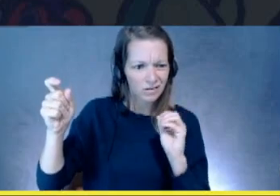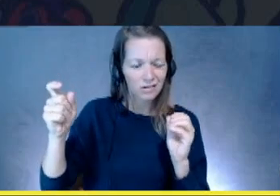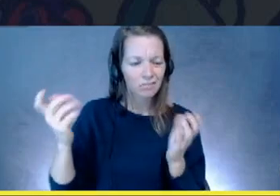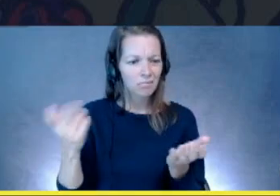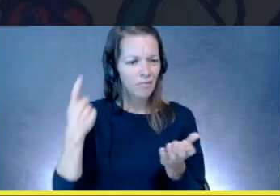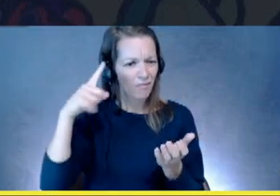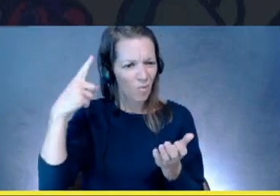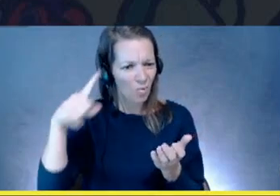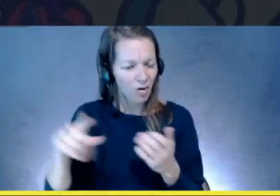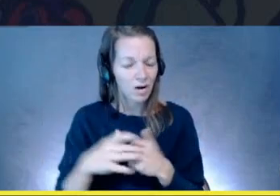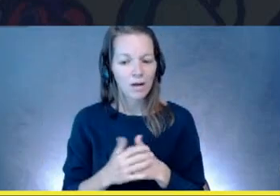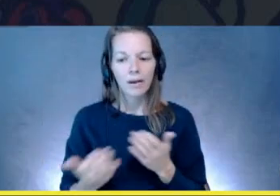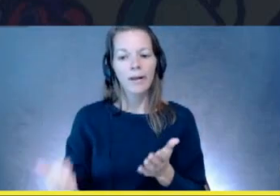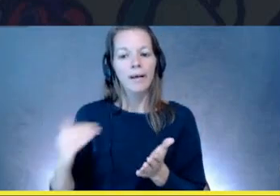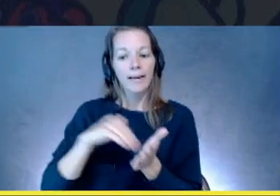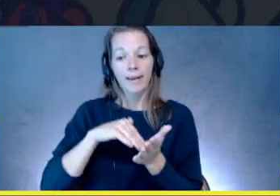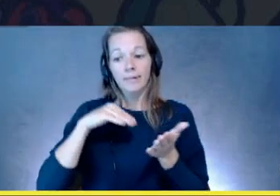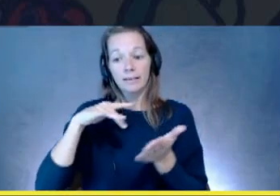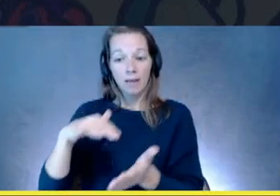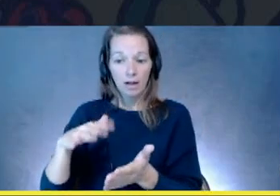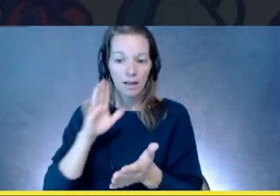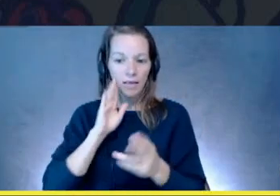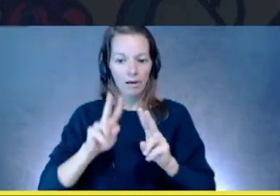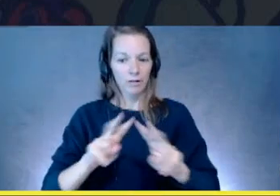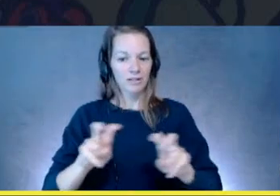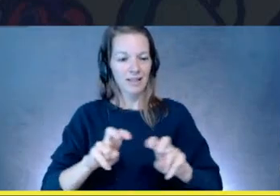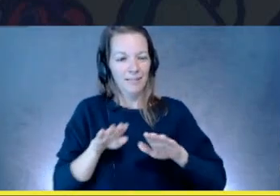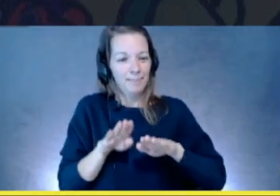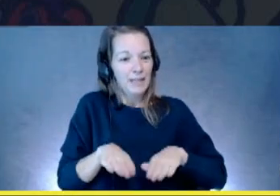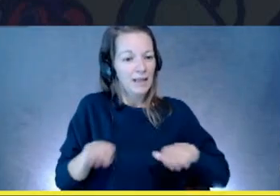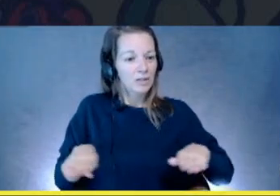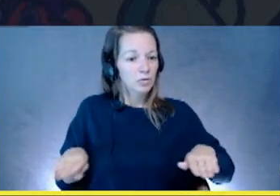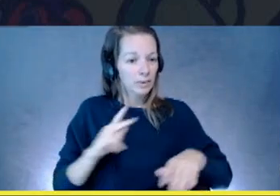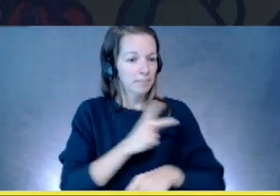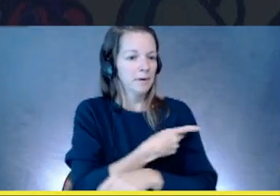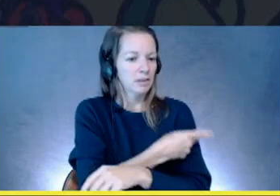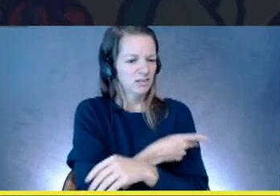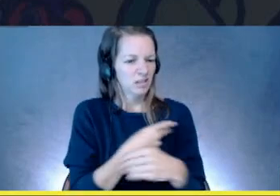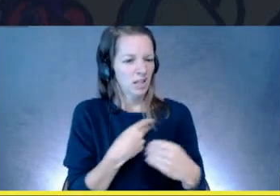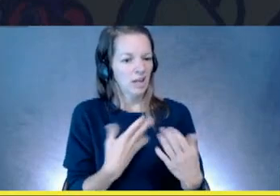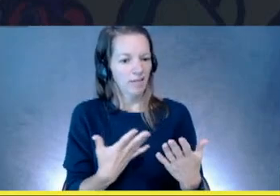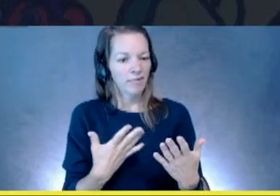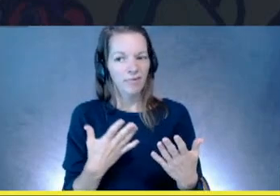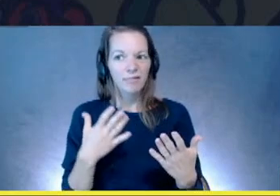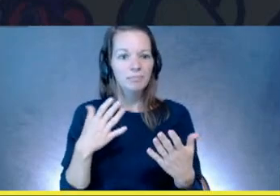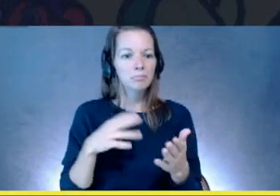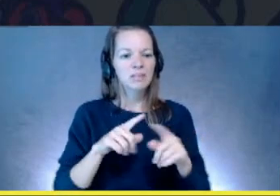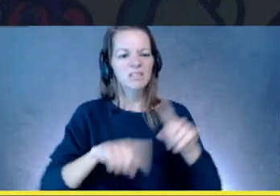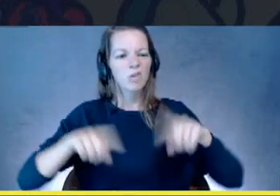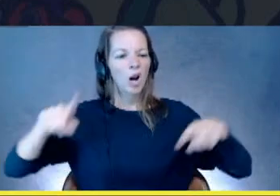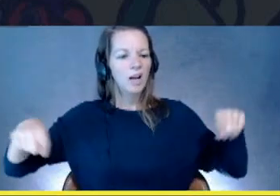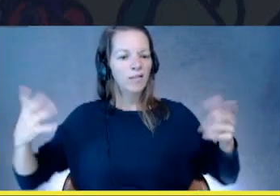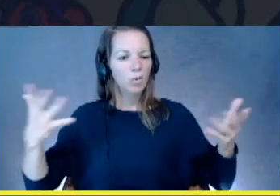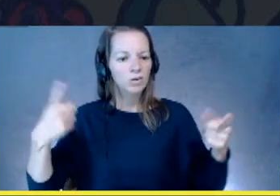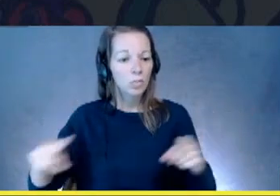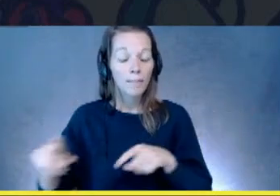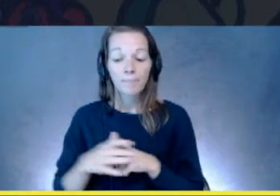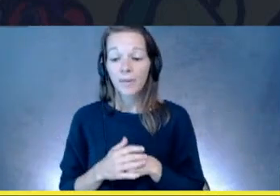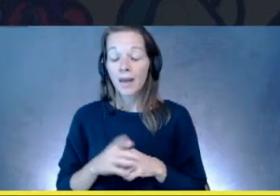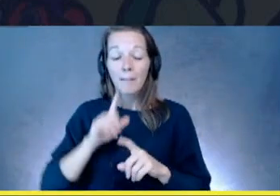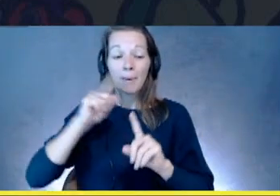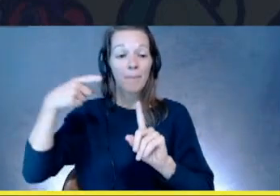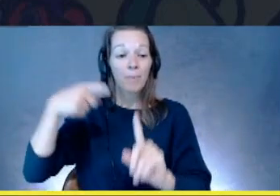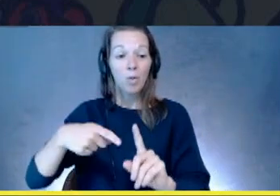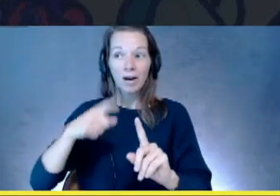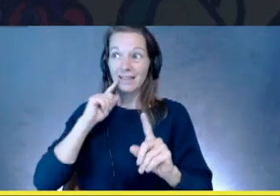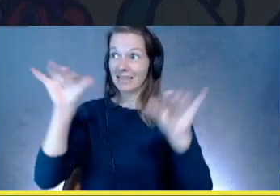then again, a study that looked at pediatric patients, just to give a flavor of what is out there. But the bottom line is there's no systematic approach